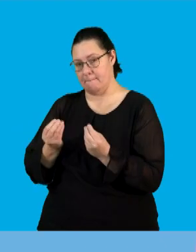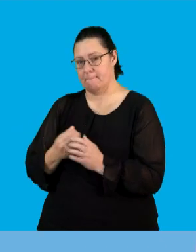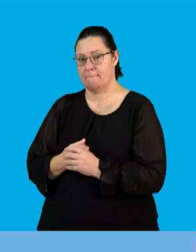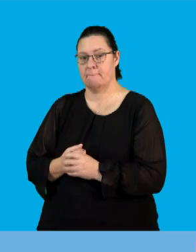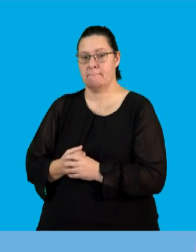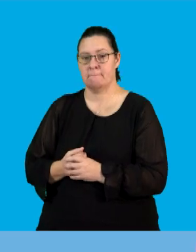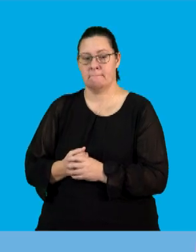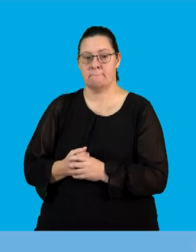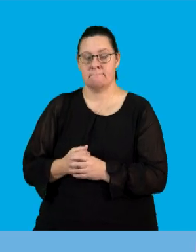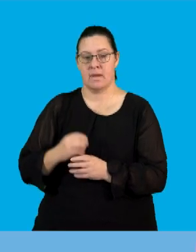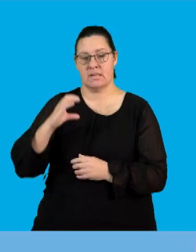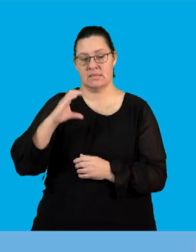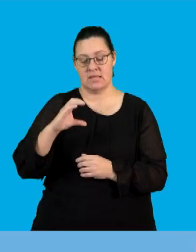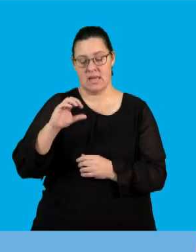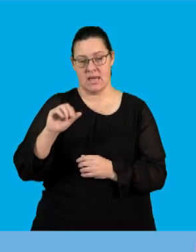react to form